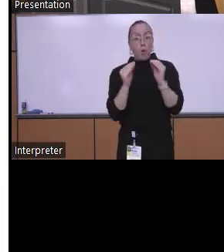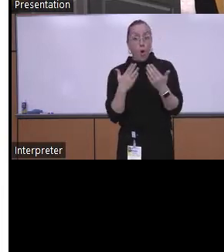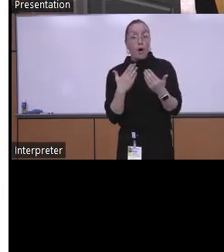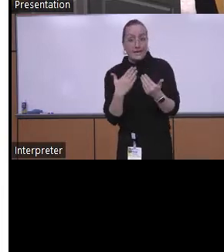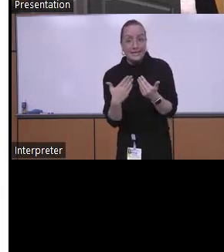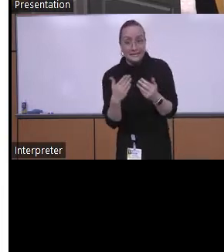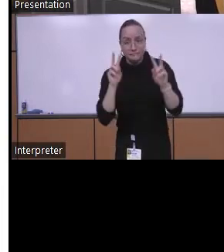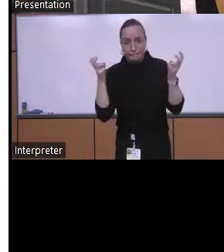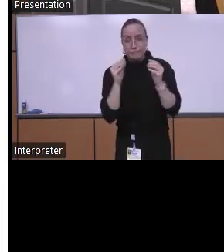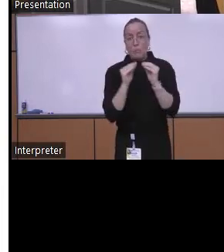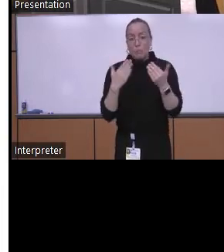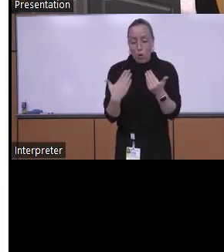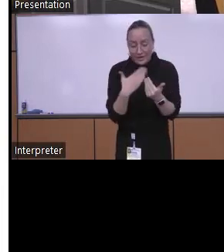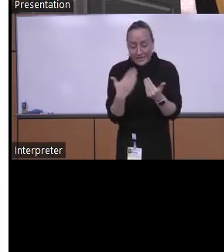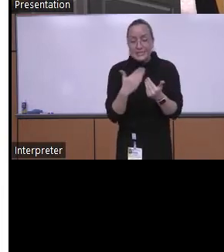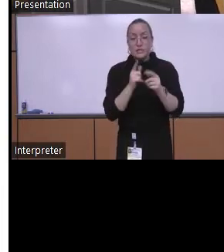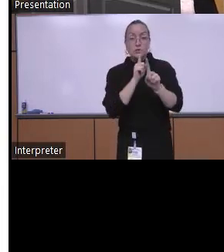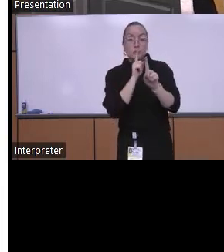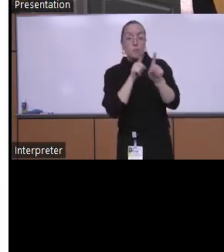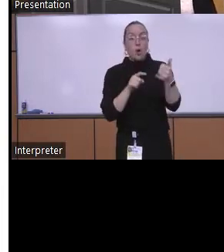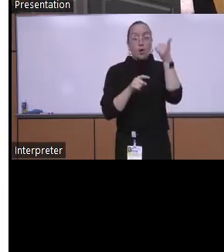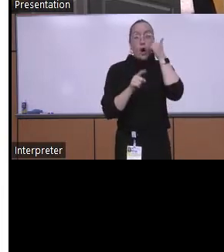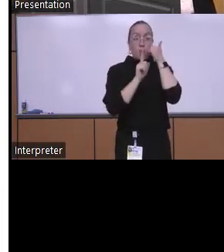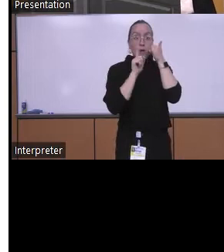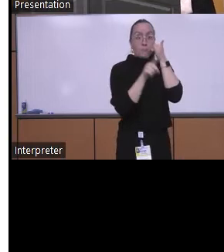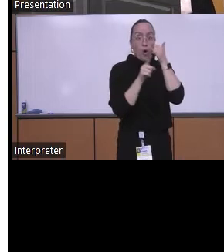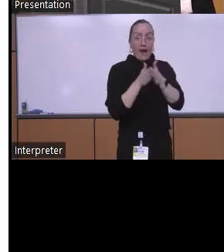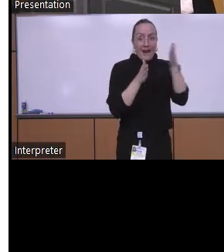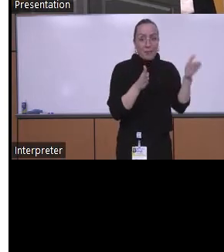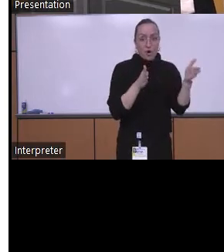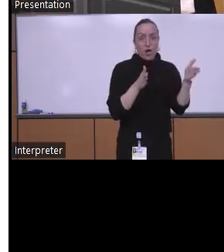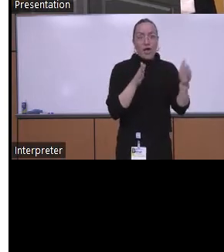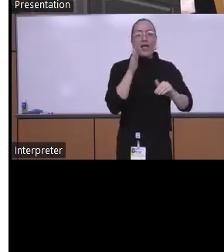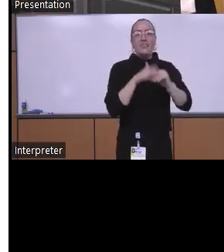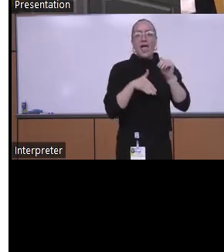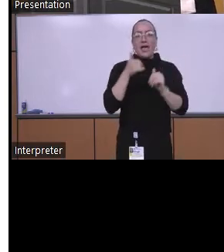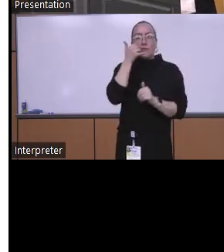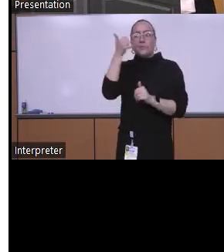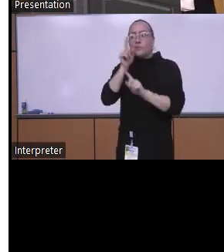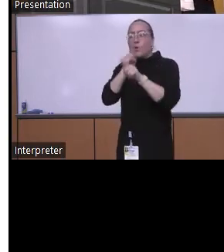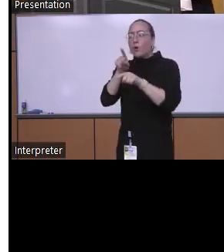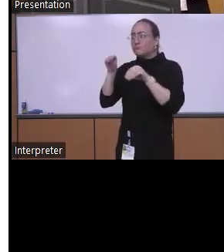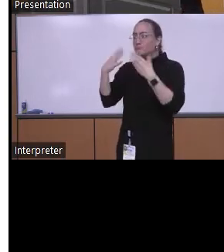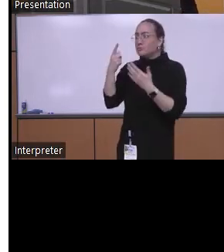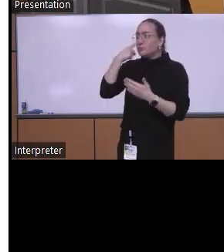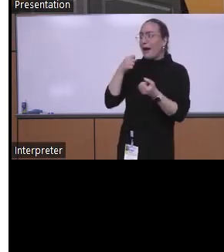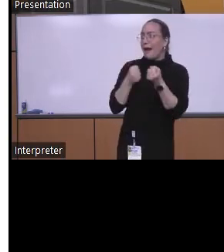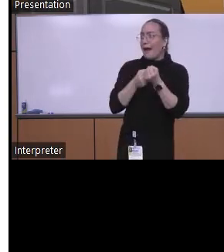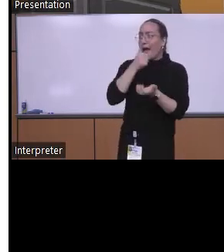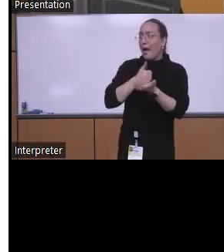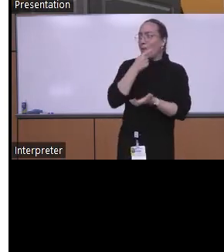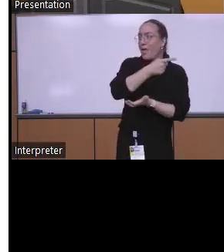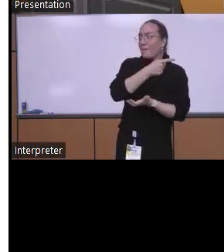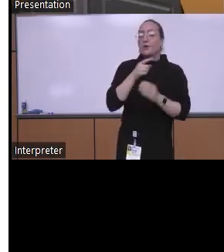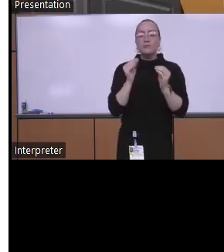up one's phone to report one's neighbor than it was to pick up the phone and reach out to offer and provide help. And this